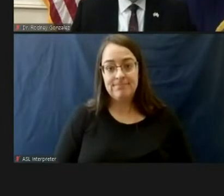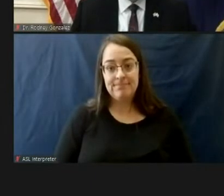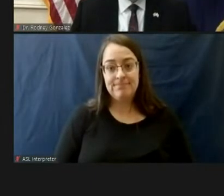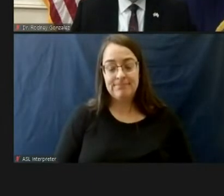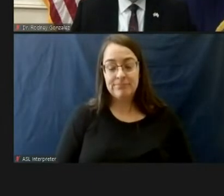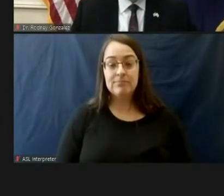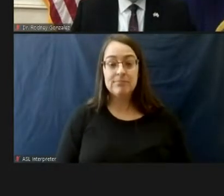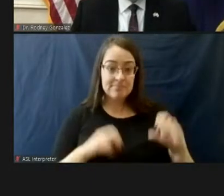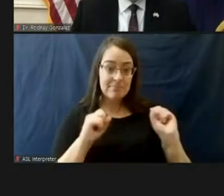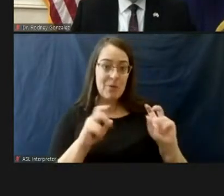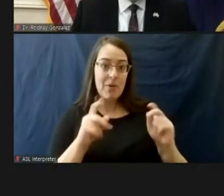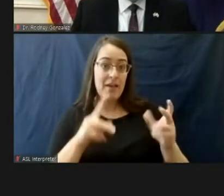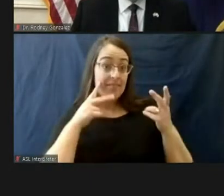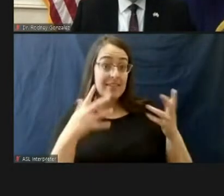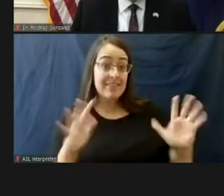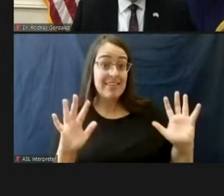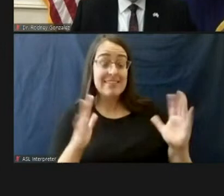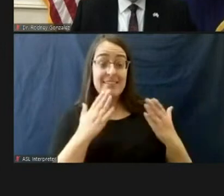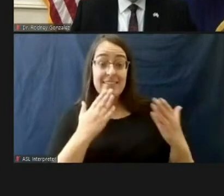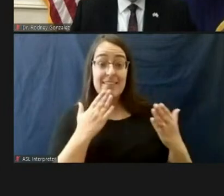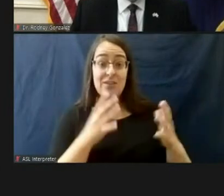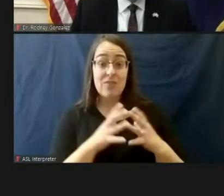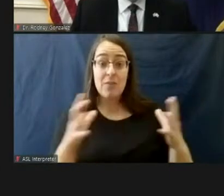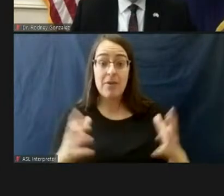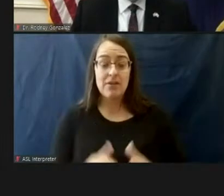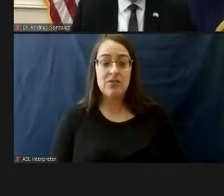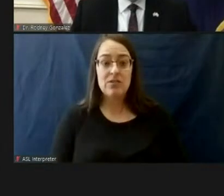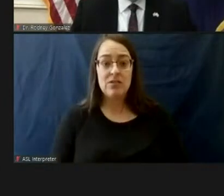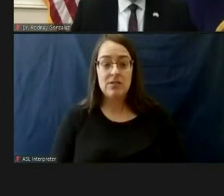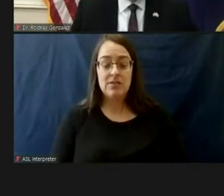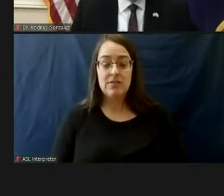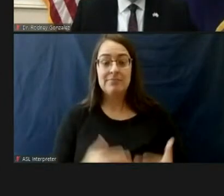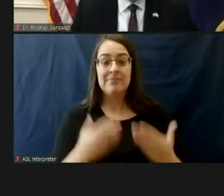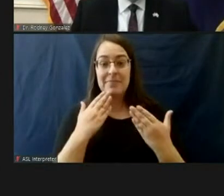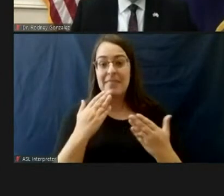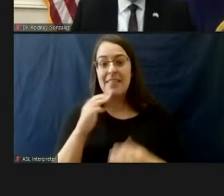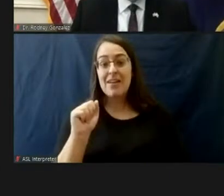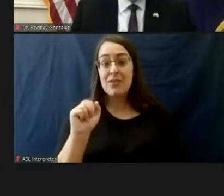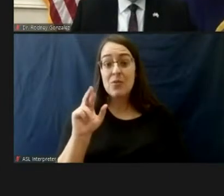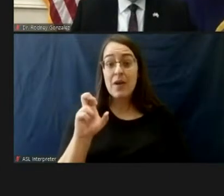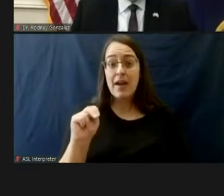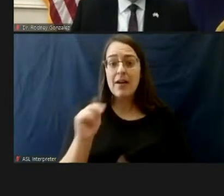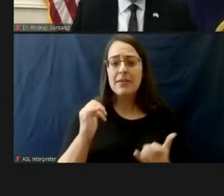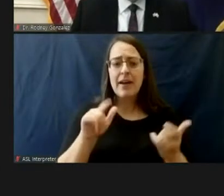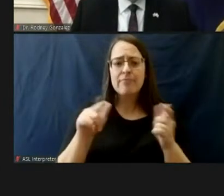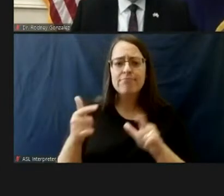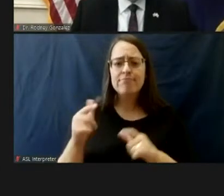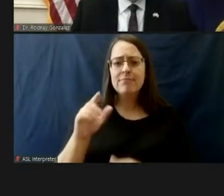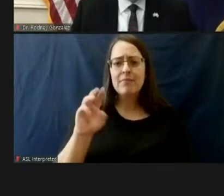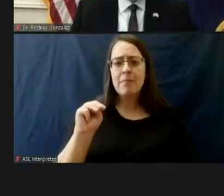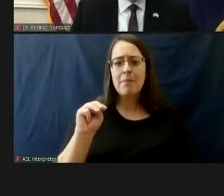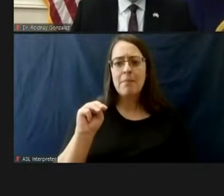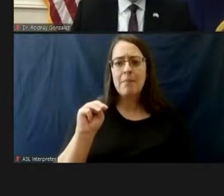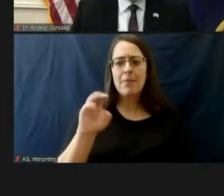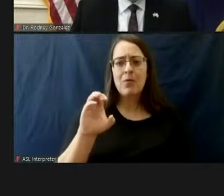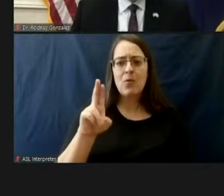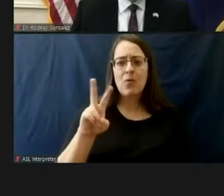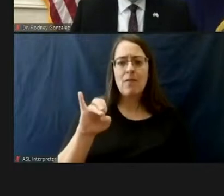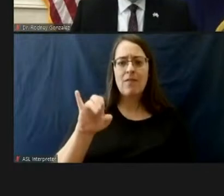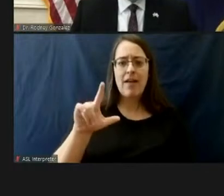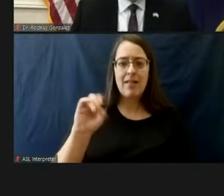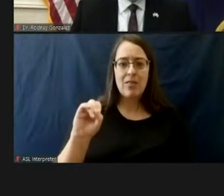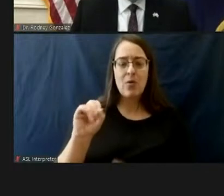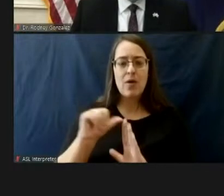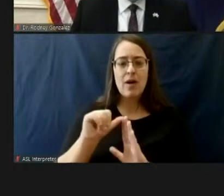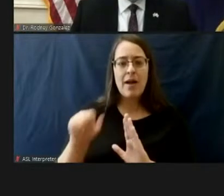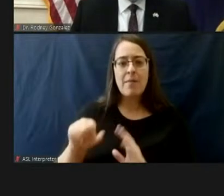All righty, I think that has me covered. Thank y'all very much. Thank you, Aaron. Let's now go to Michael Corvello of the Amarillo Globe News.